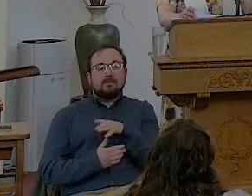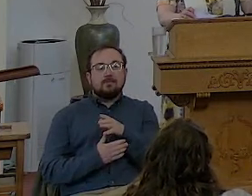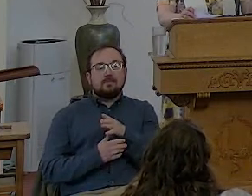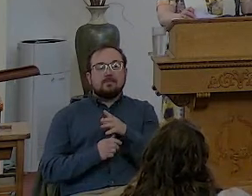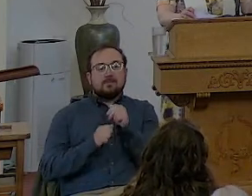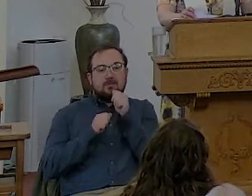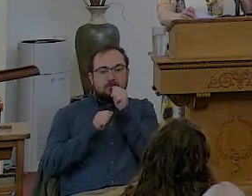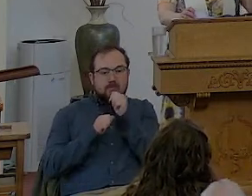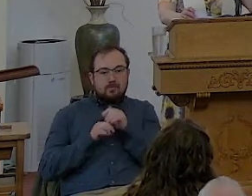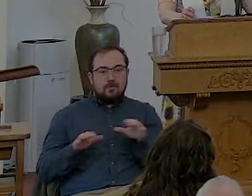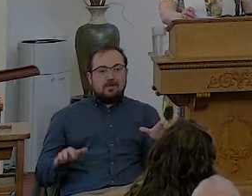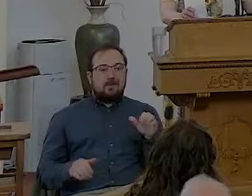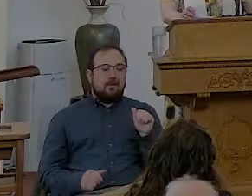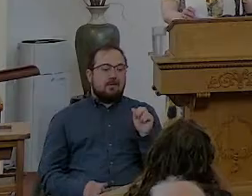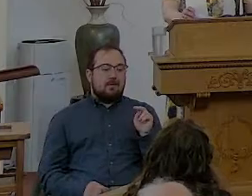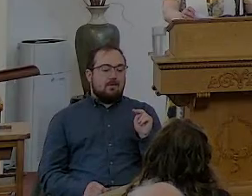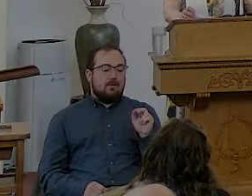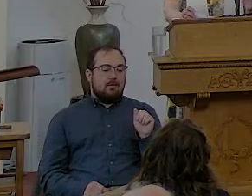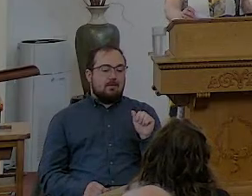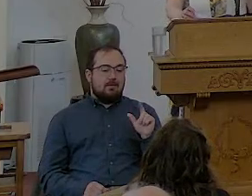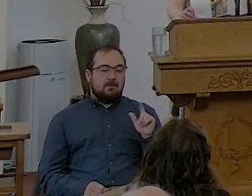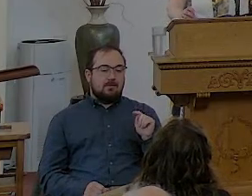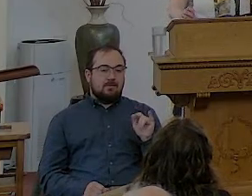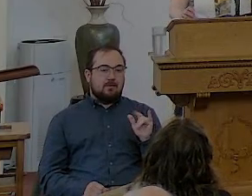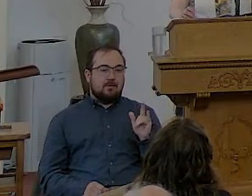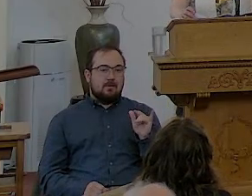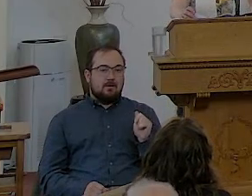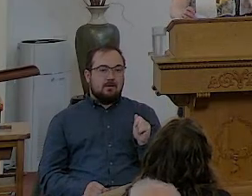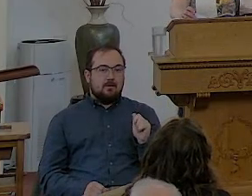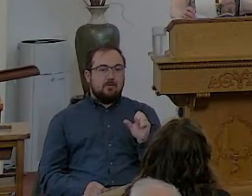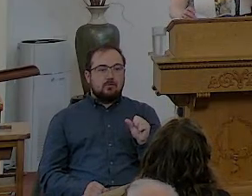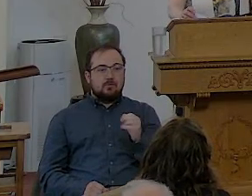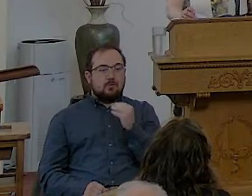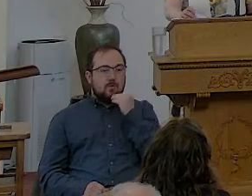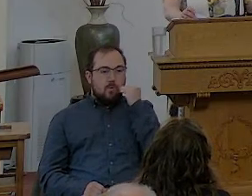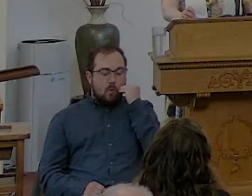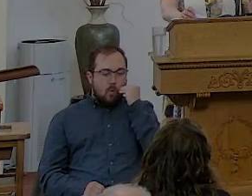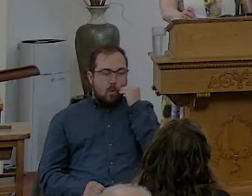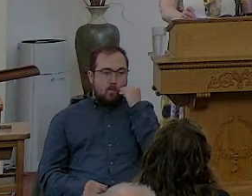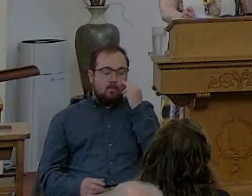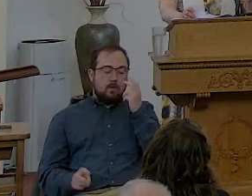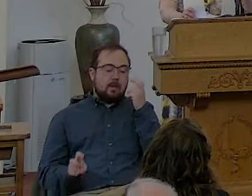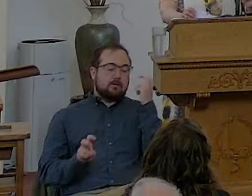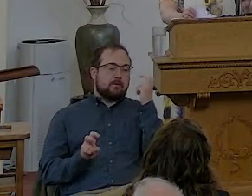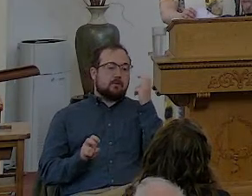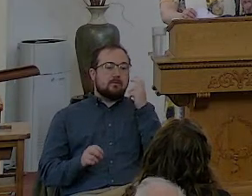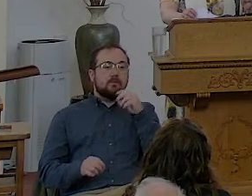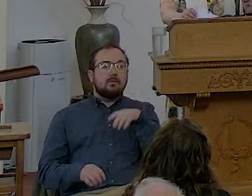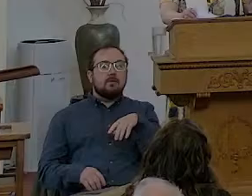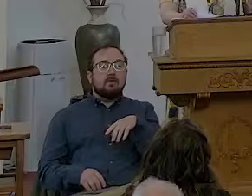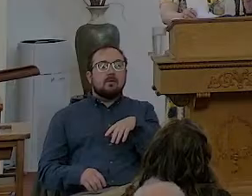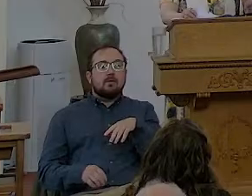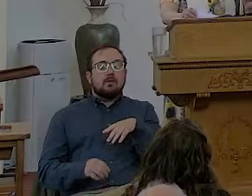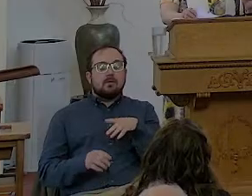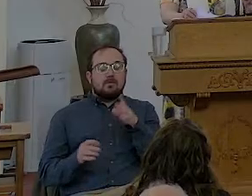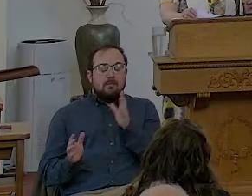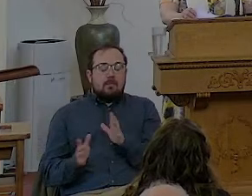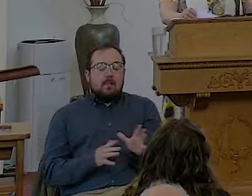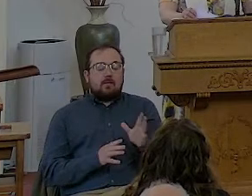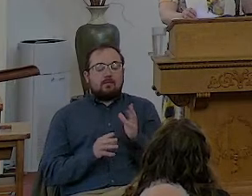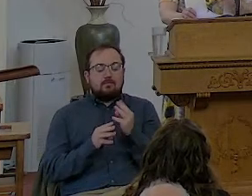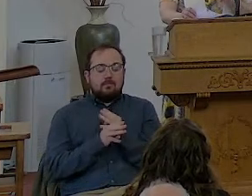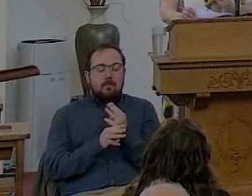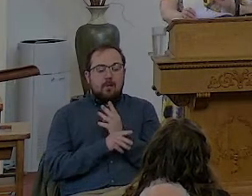to Anna Talley. She is home with a headache, plotting extra math questions for her